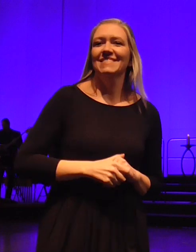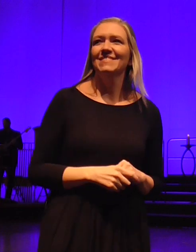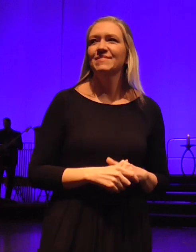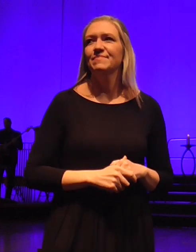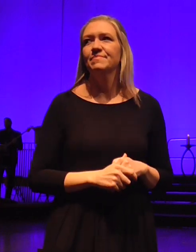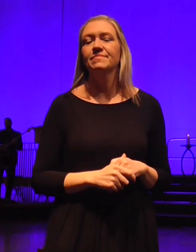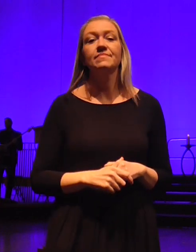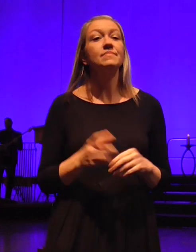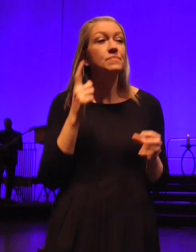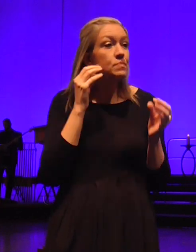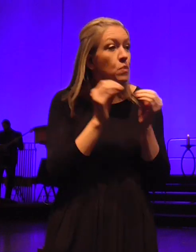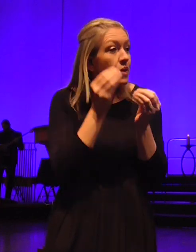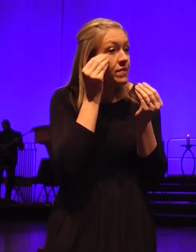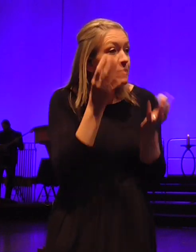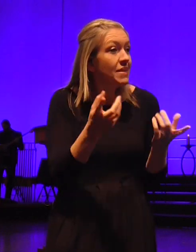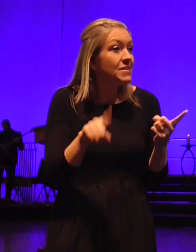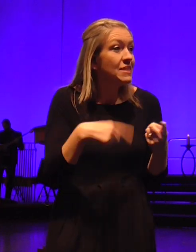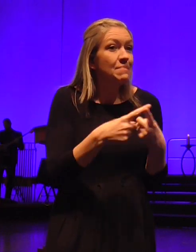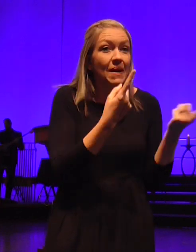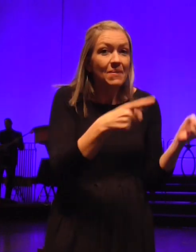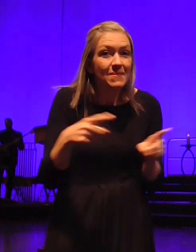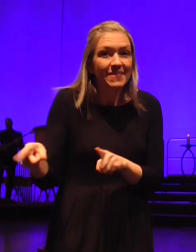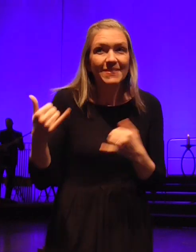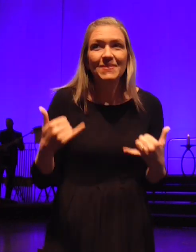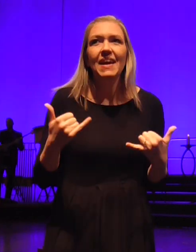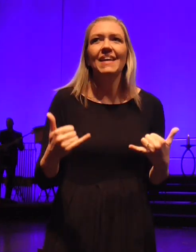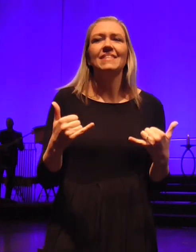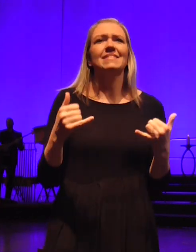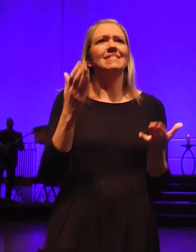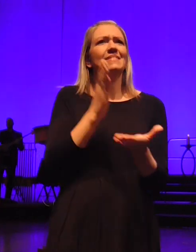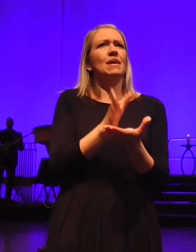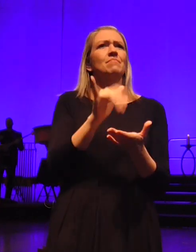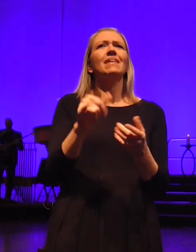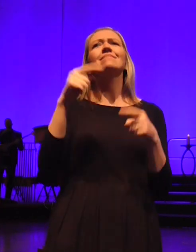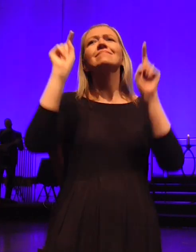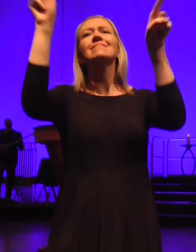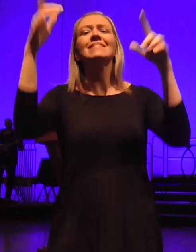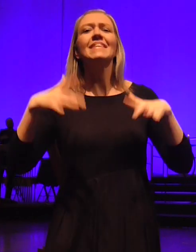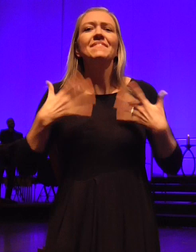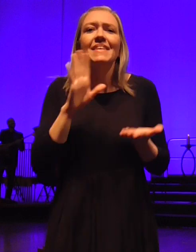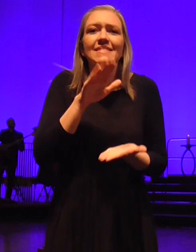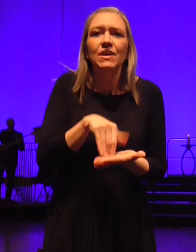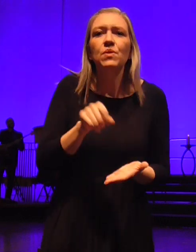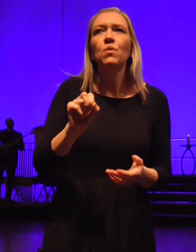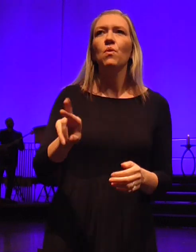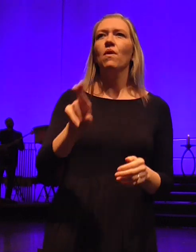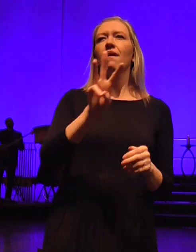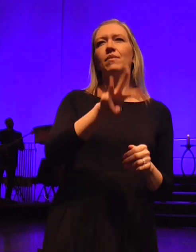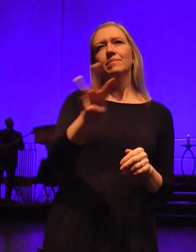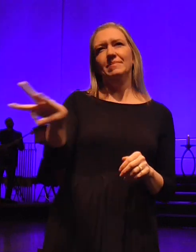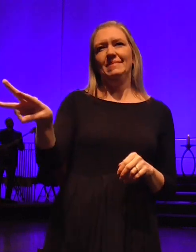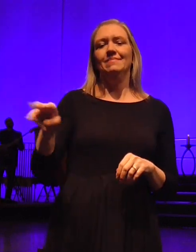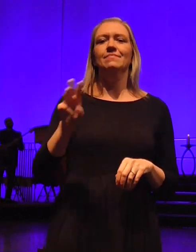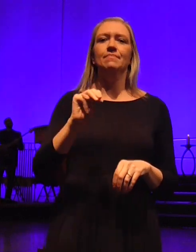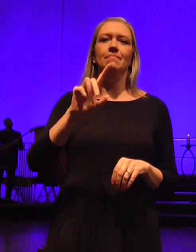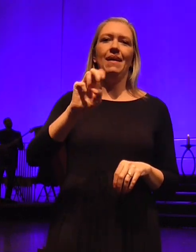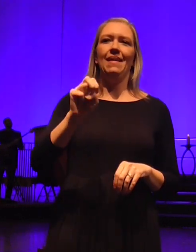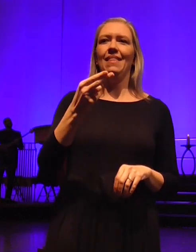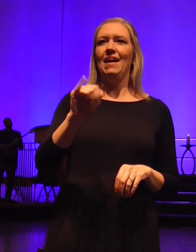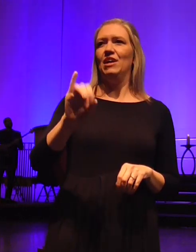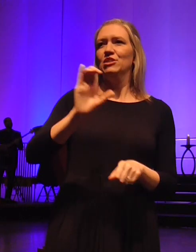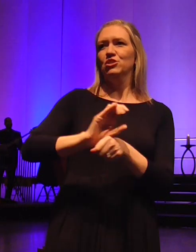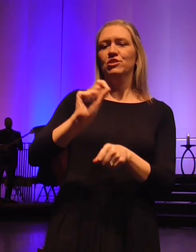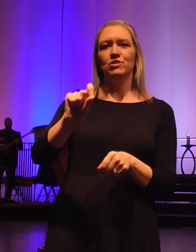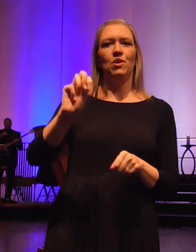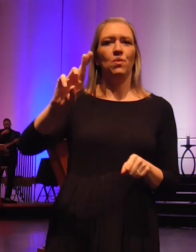Christmas. For more information about anything you've heard today, stop by the Event Center or check us out online at milehighchurch.org.